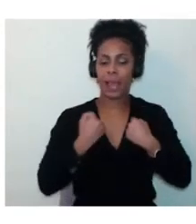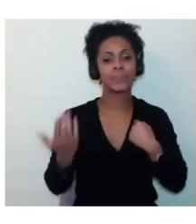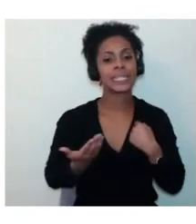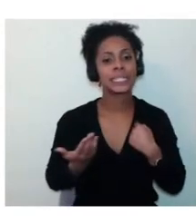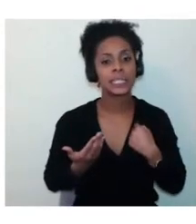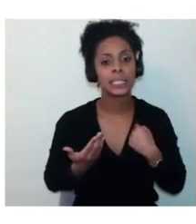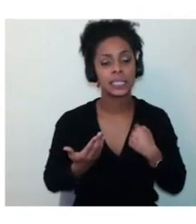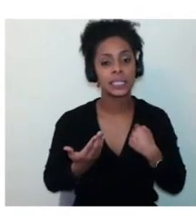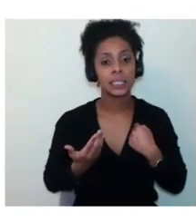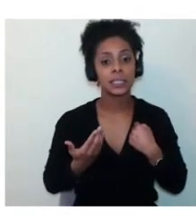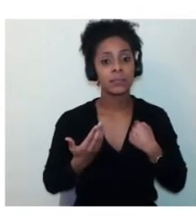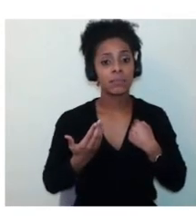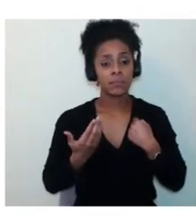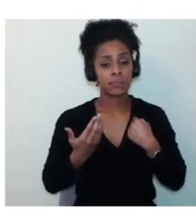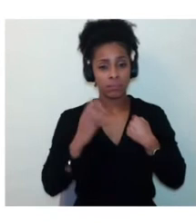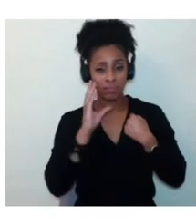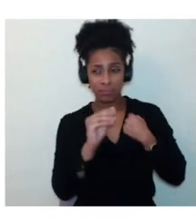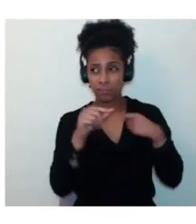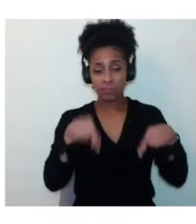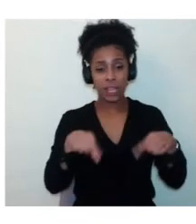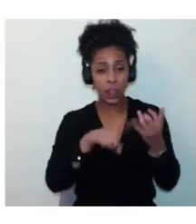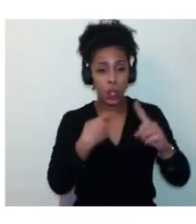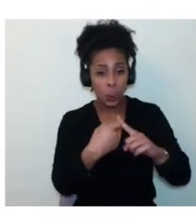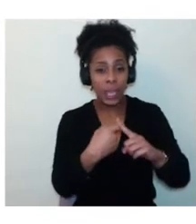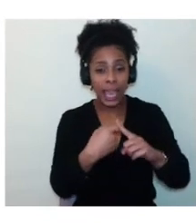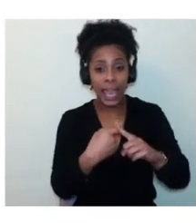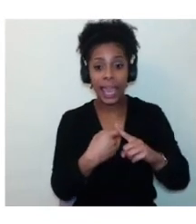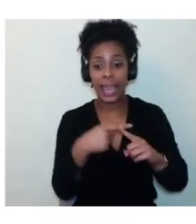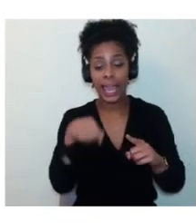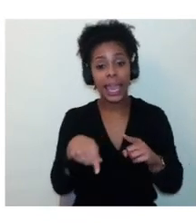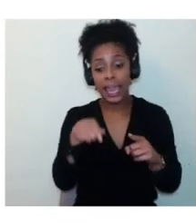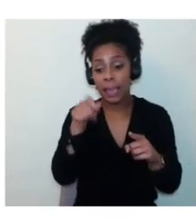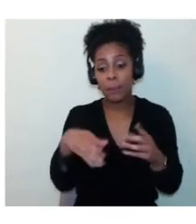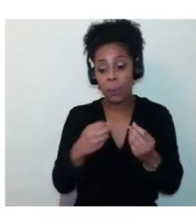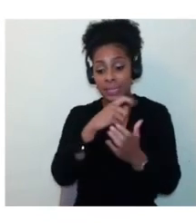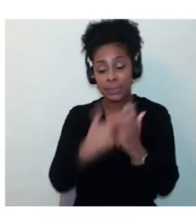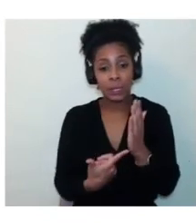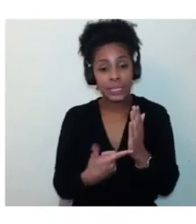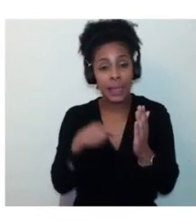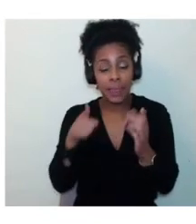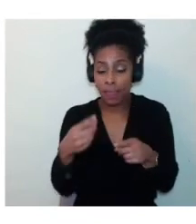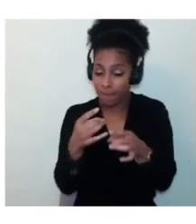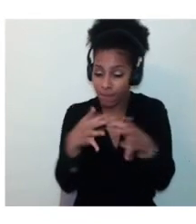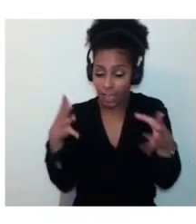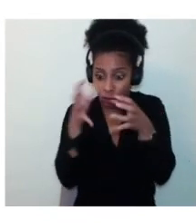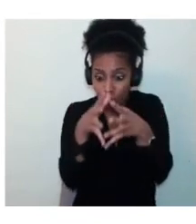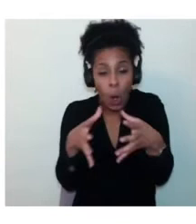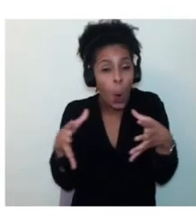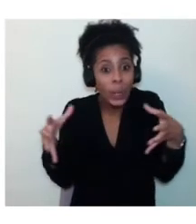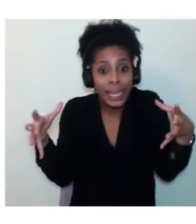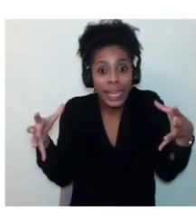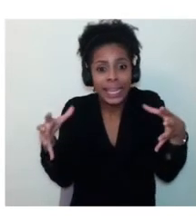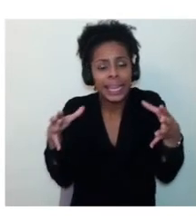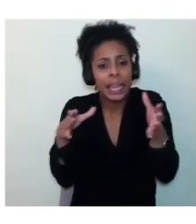the UK, people with disabilities are the fastest growing minority group, and the value of that purple pound, that spending